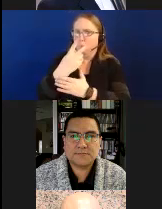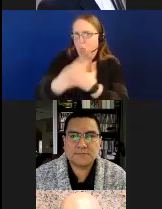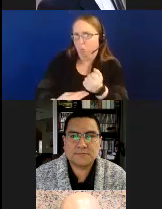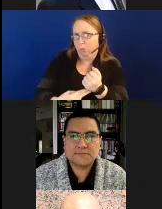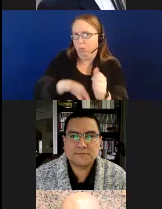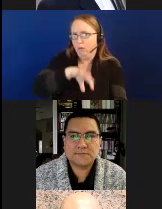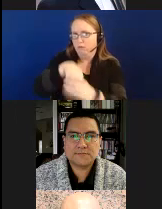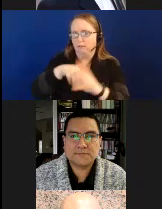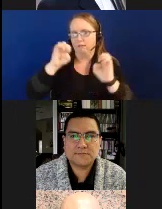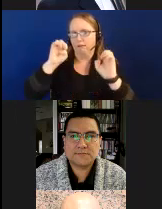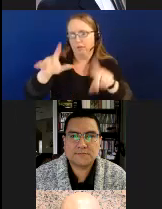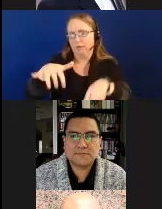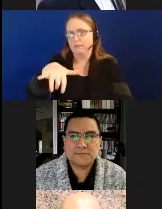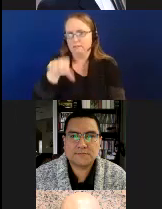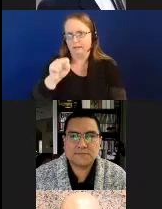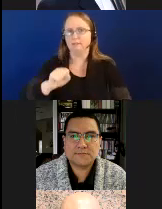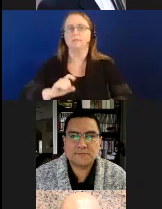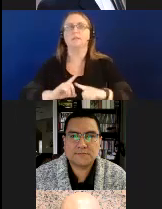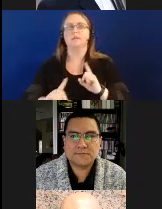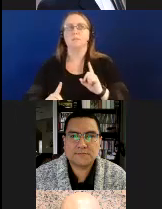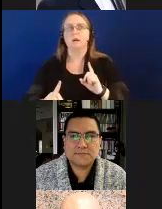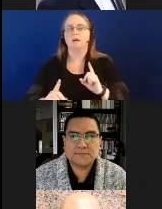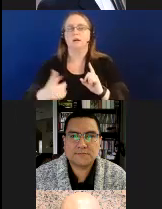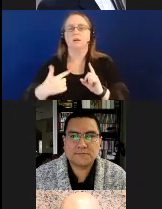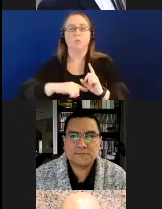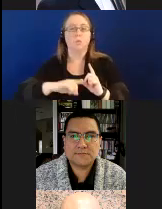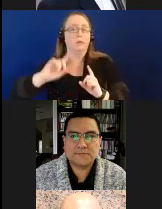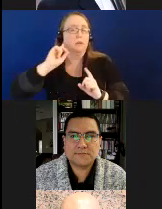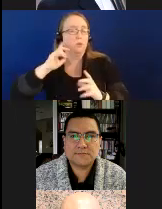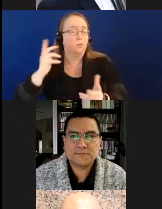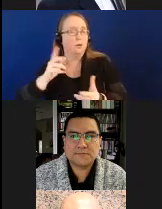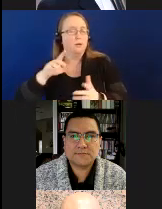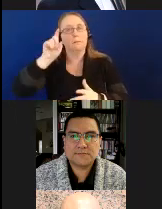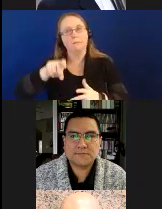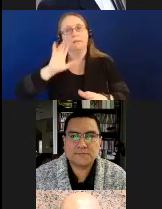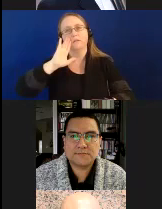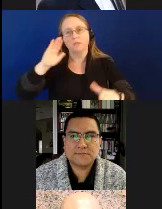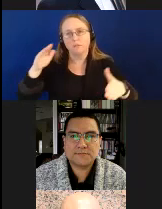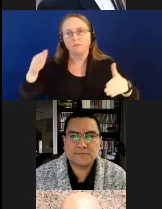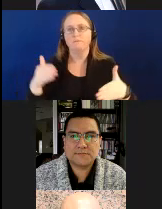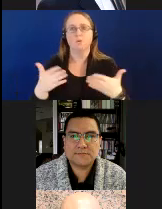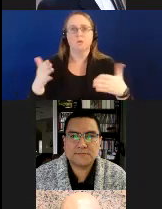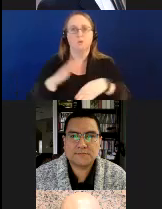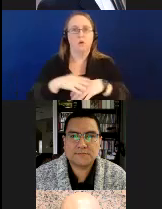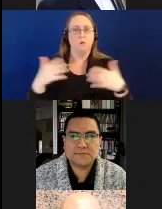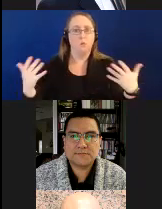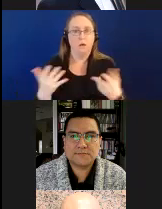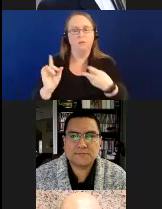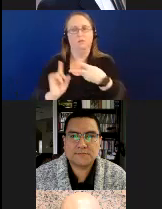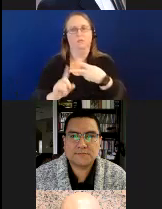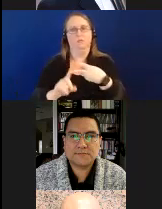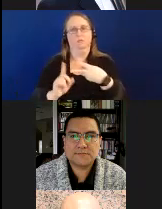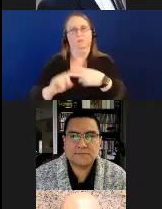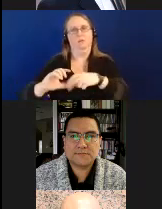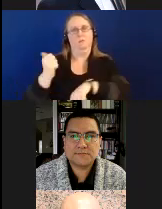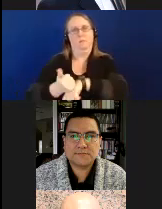education, but what we hear is that we need to be focusing more on the prompt based on text for 2